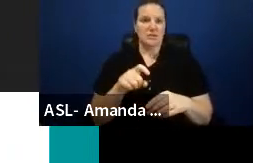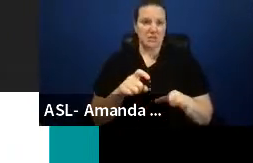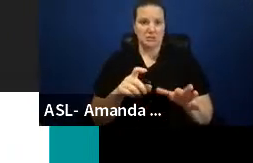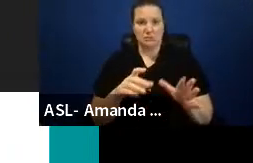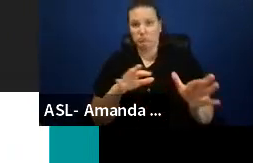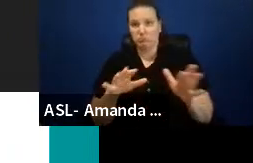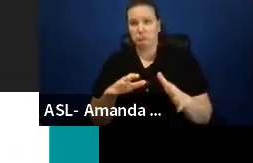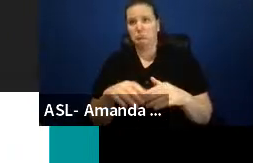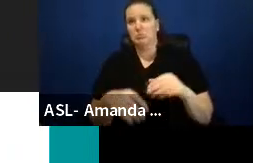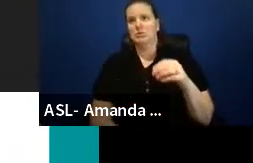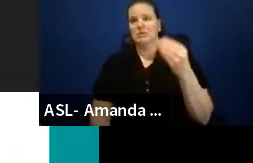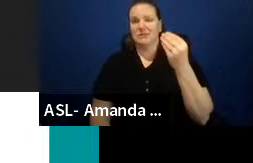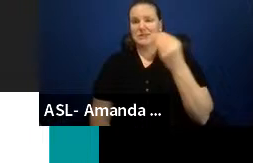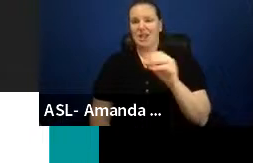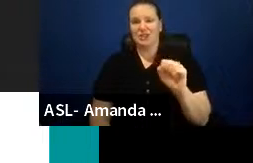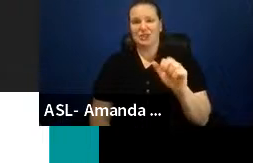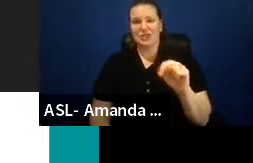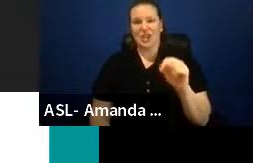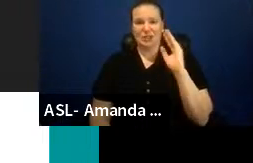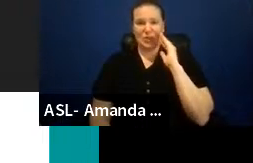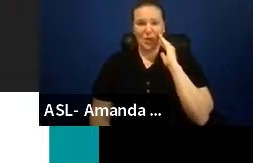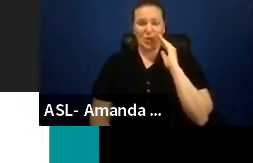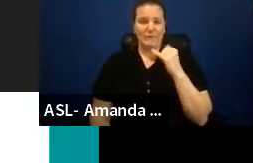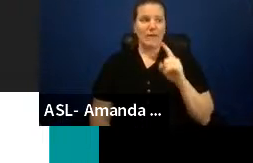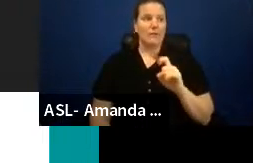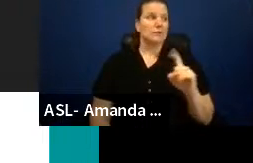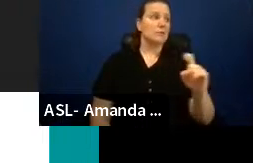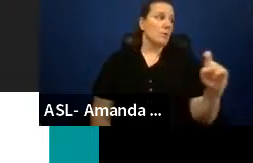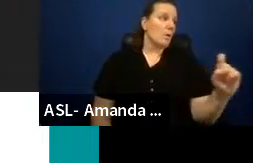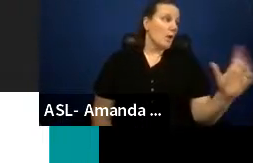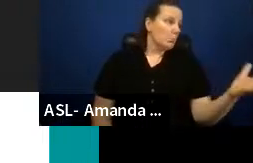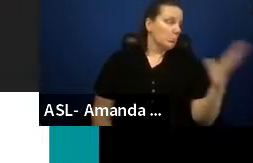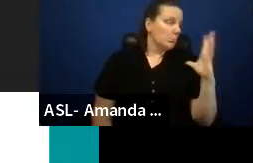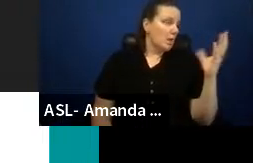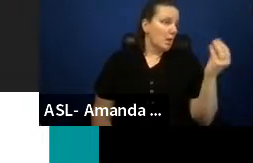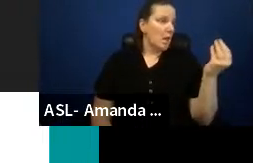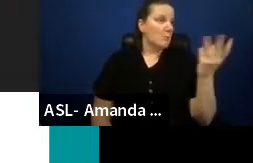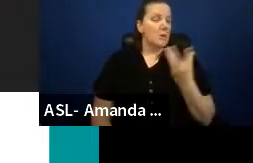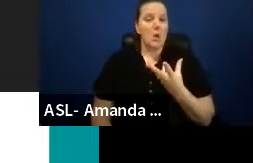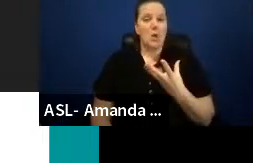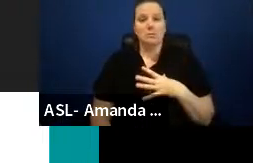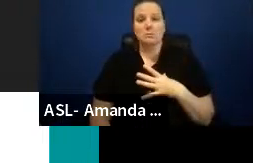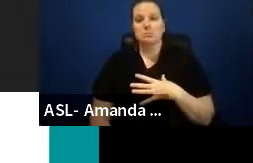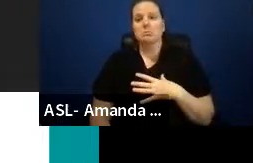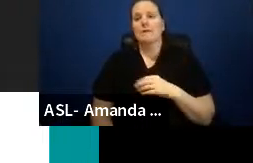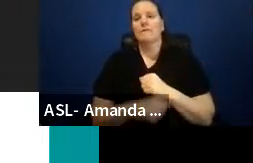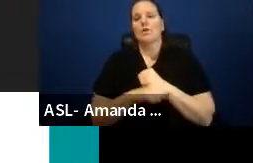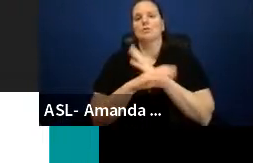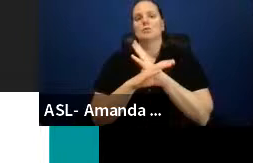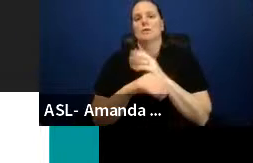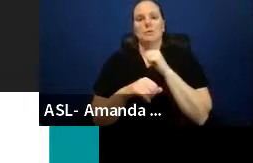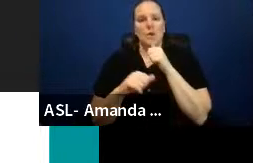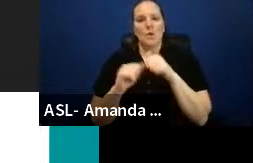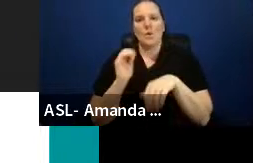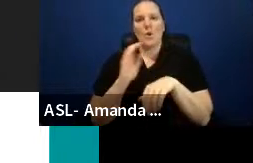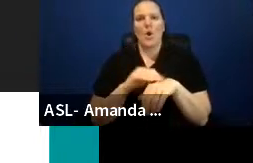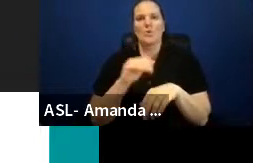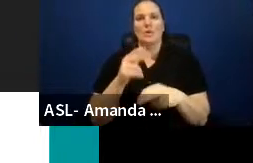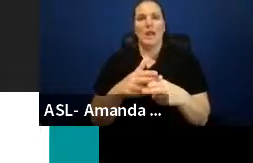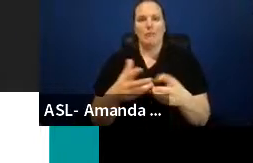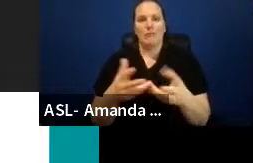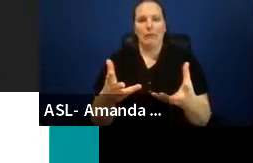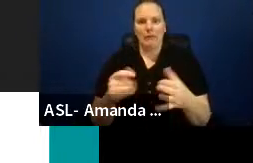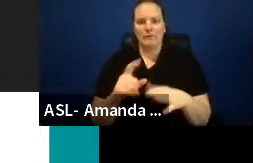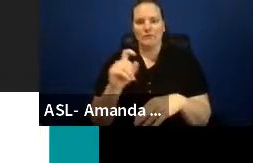you can let Shannon know in person if you need to step away, or you can let me know virtually so that we don't call on you and in case you